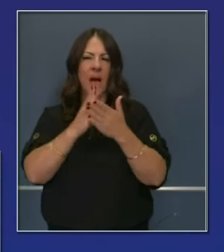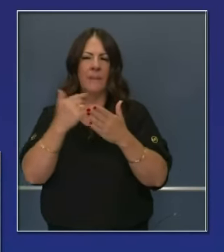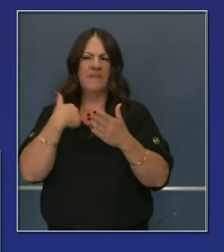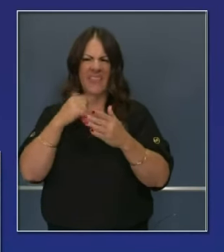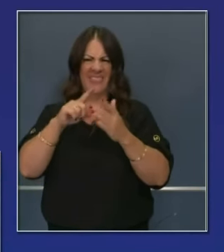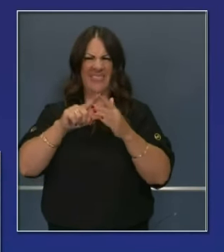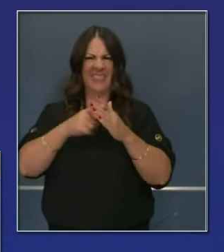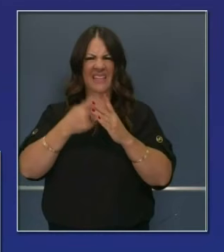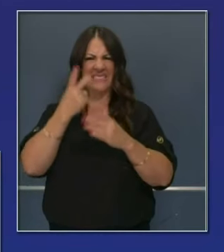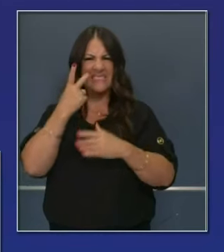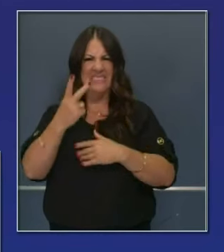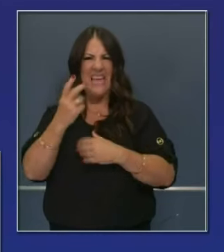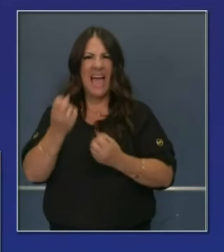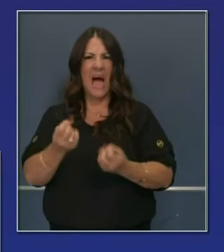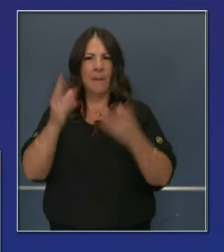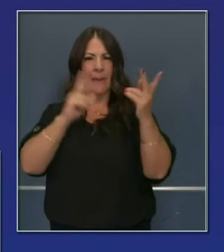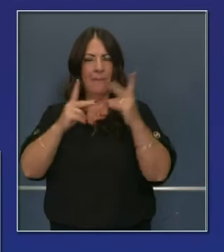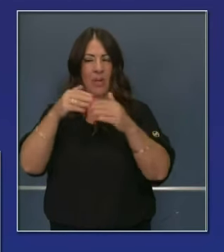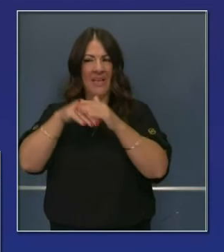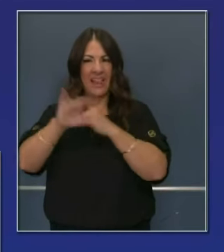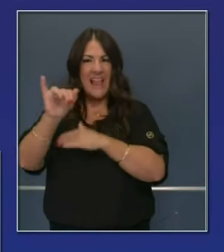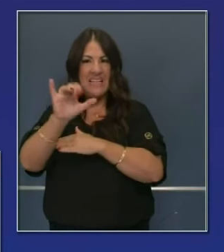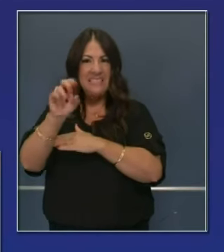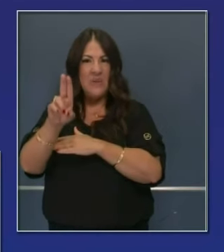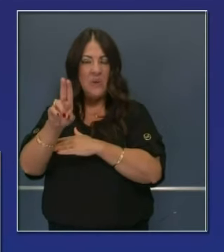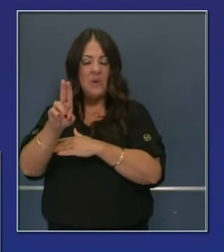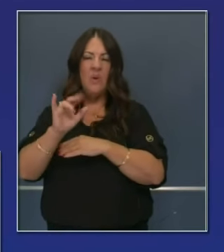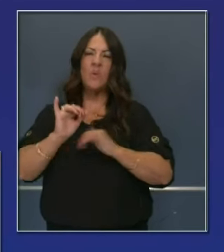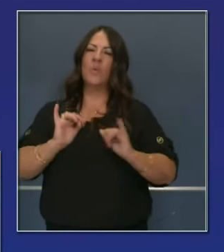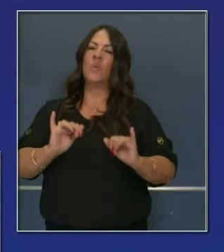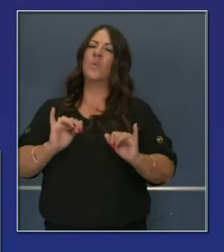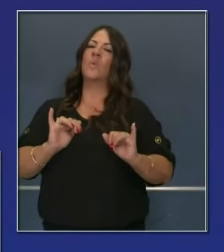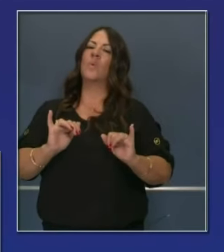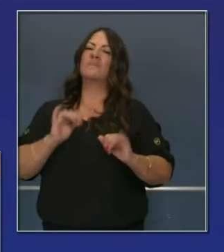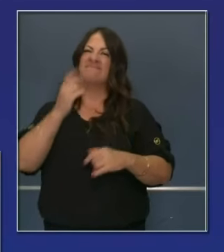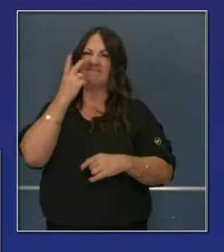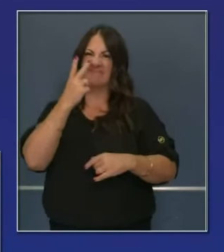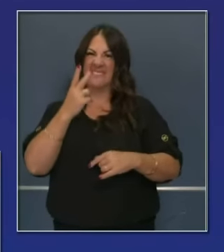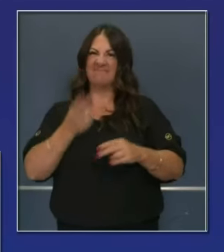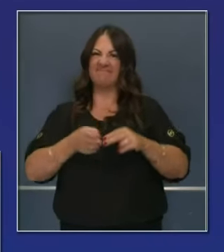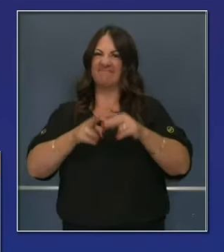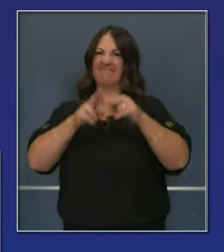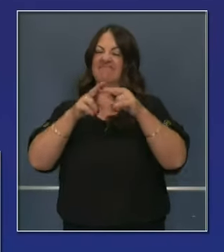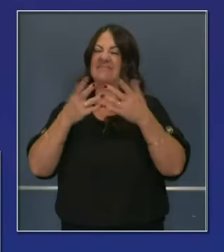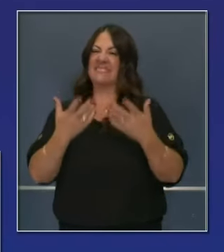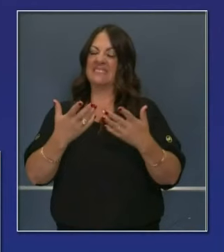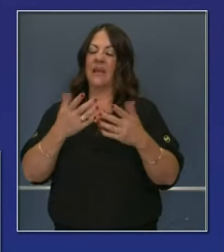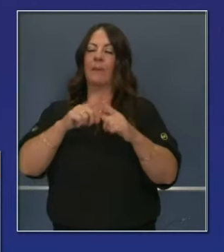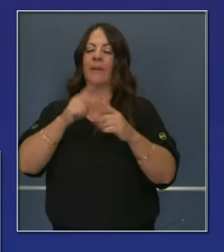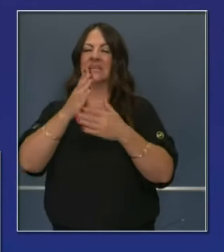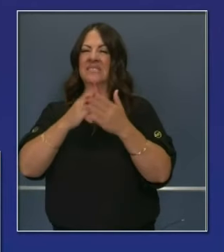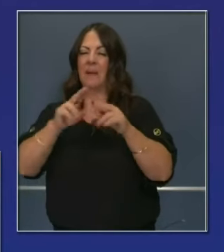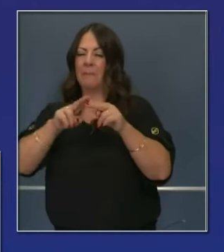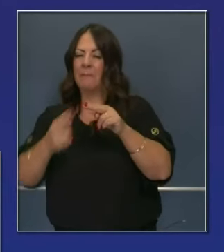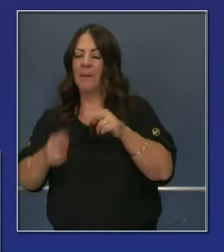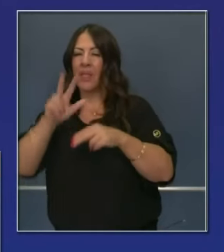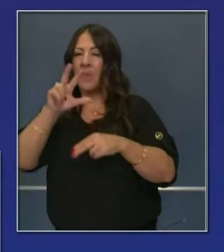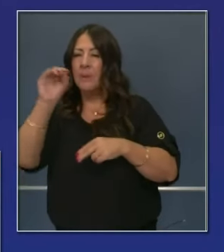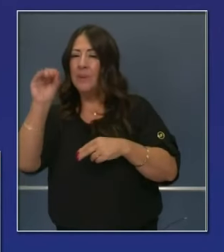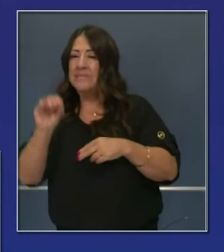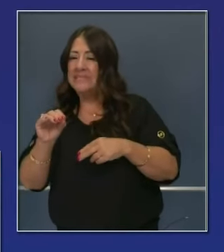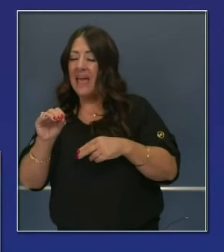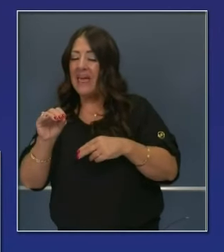of us, and that's ICU admissions here in the state. You're seeing commensurate 4% on hospitalization decrease, just 3%